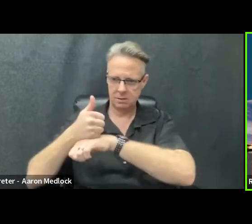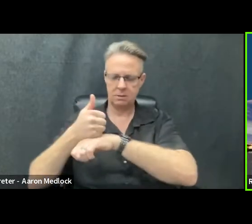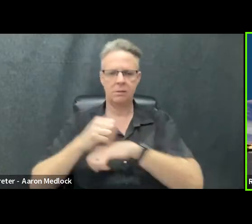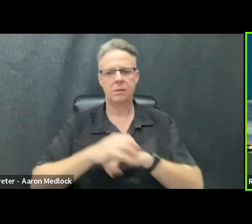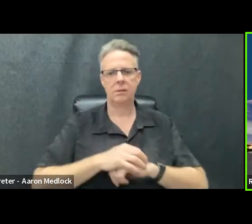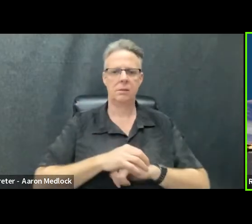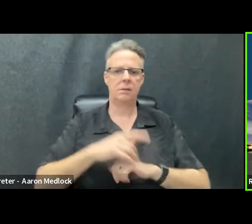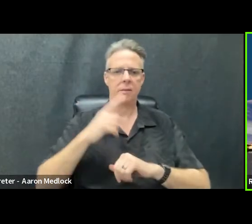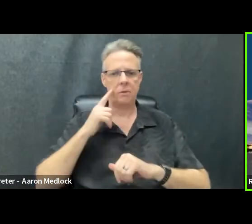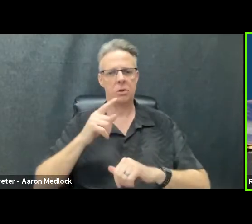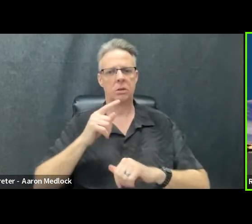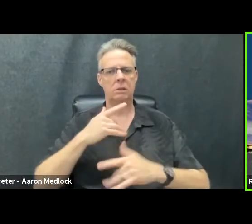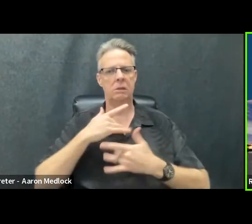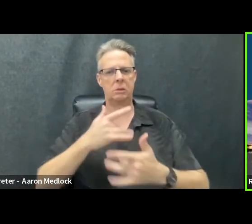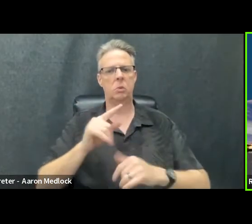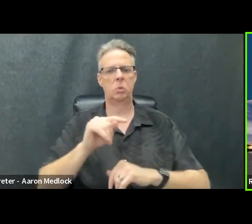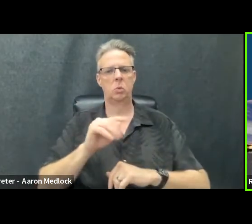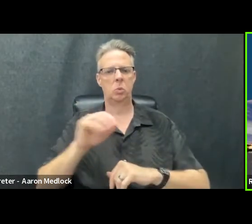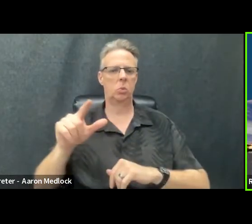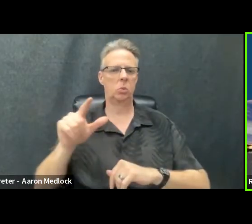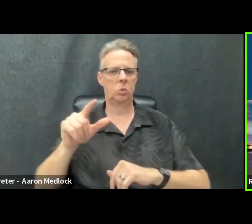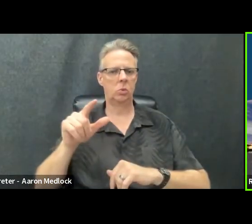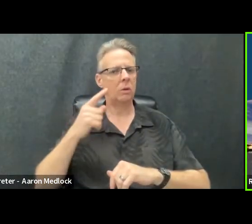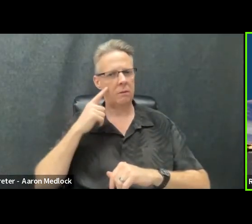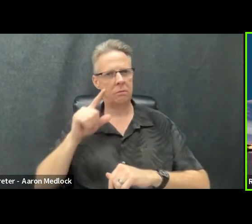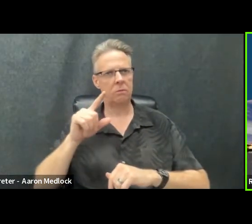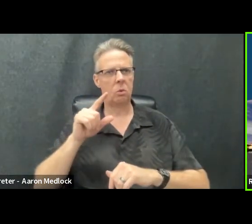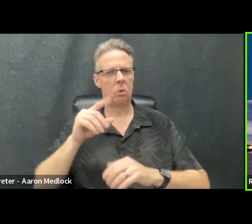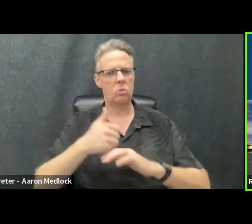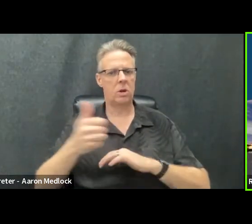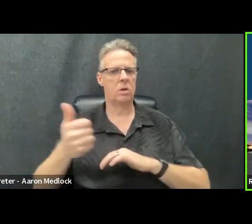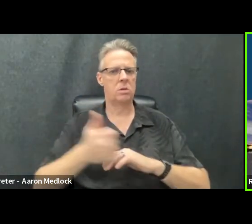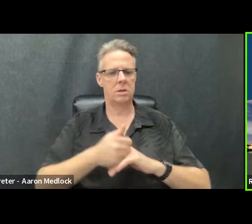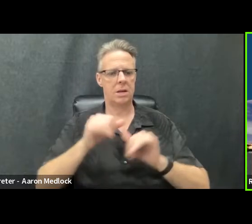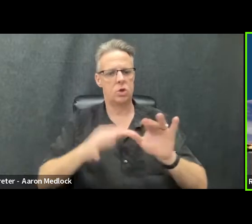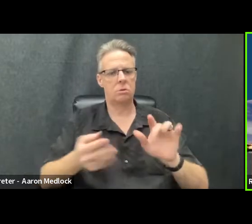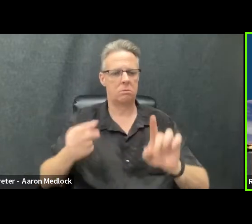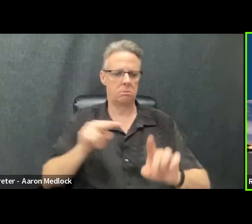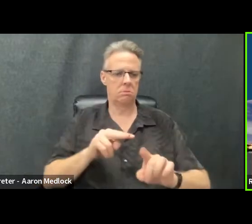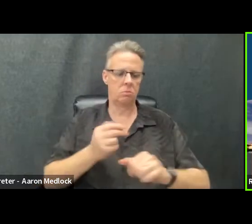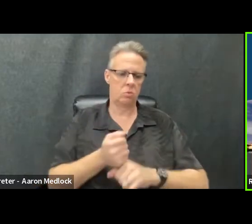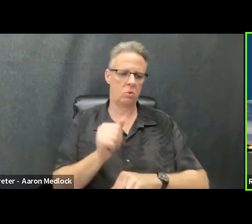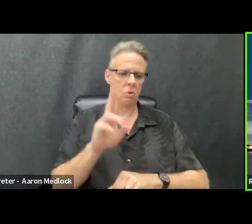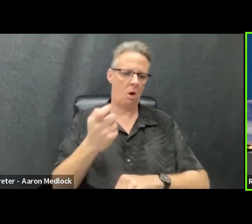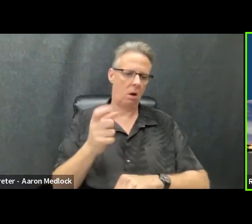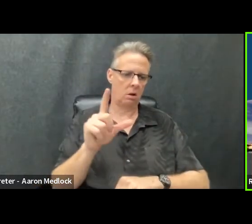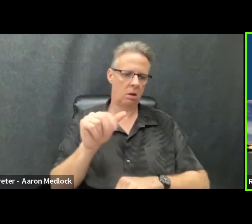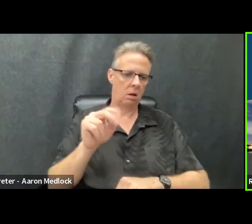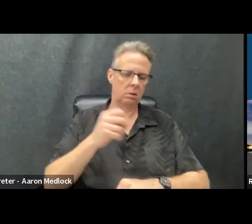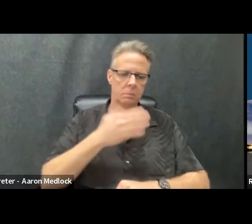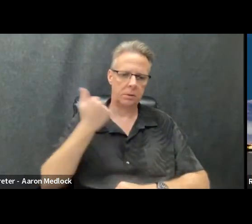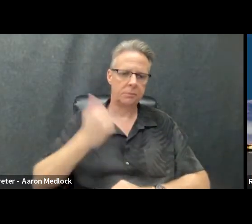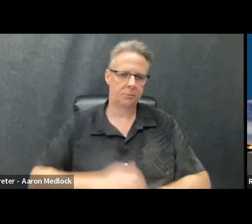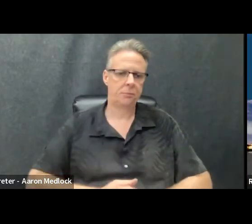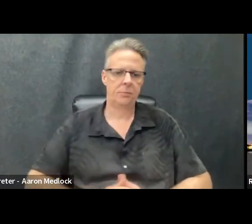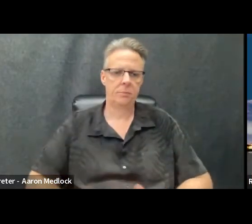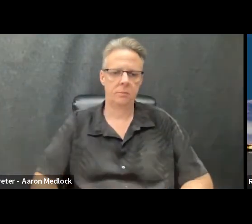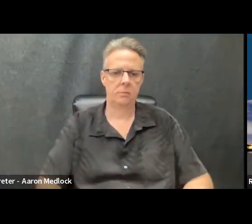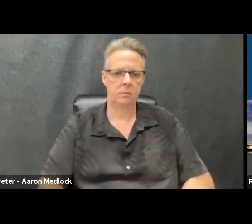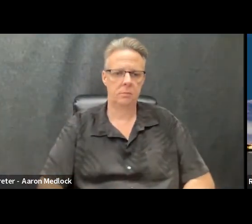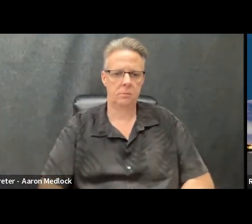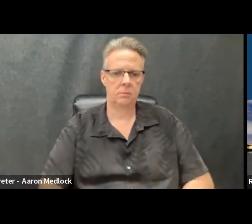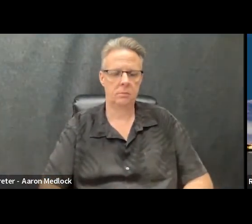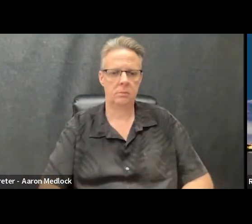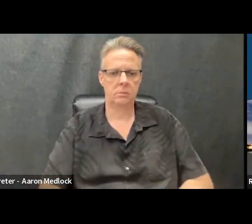a typical tool that is used out of the toolbox from us transportation engineers is auxiliary lanes. And are the